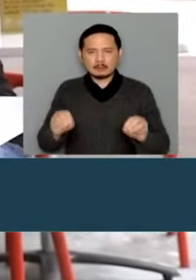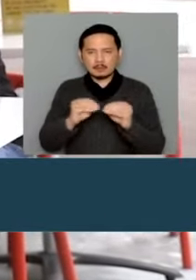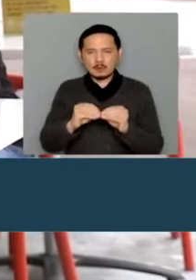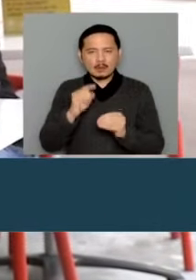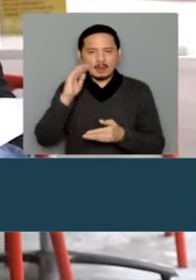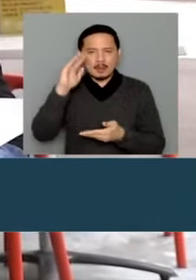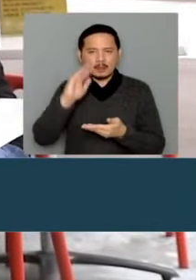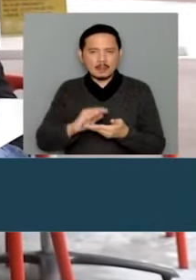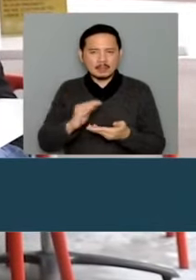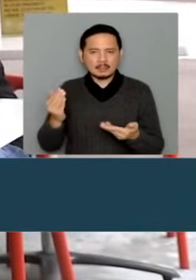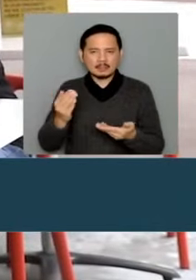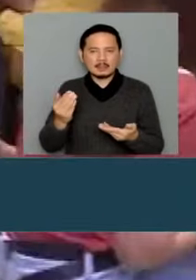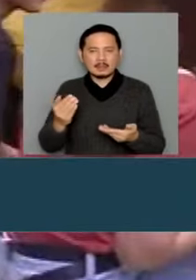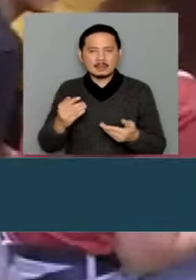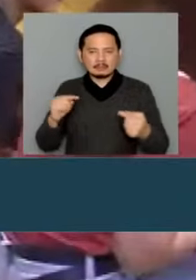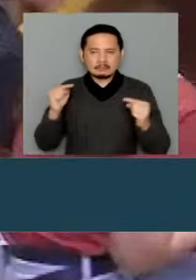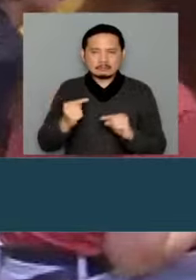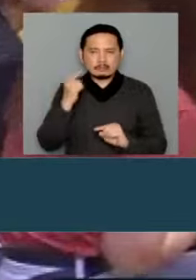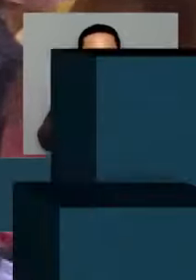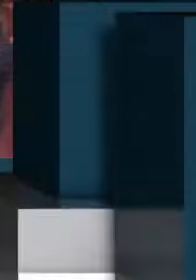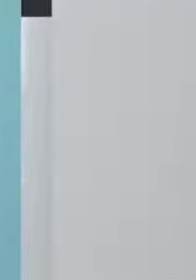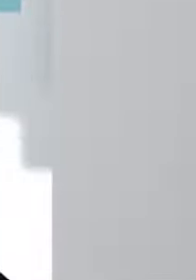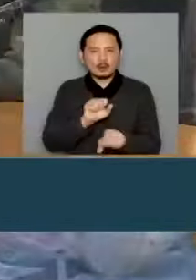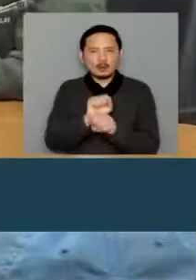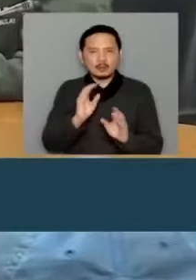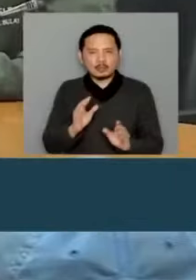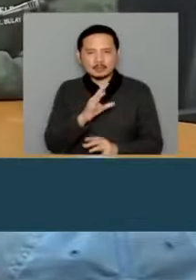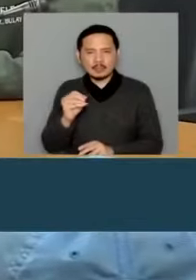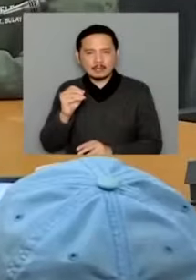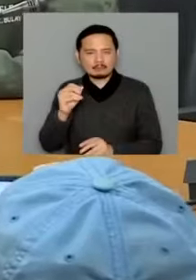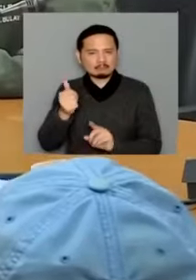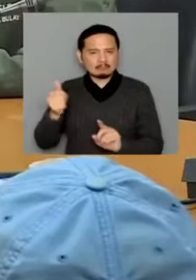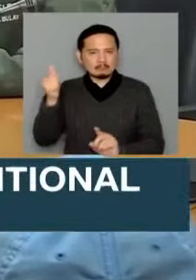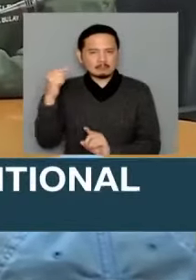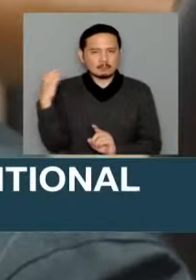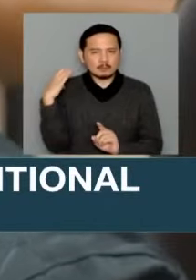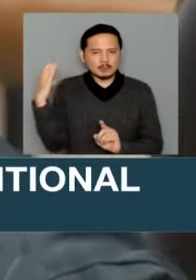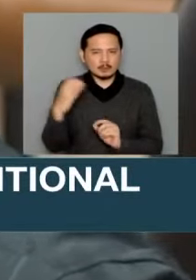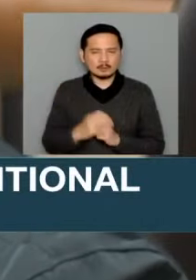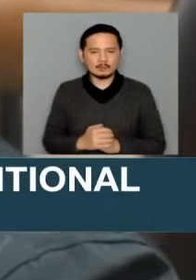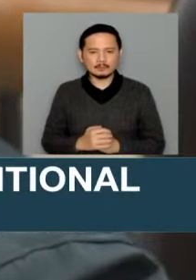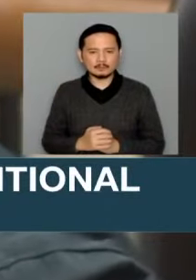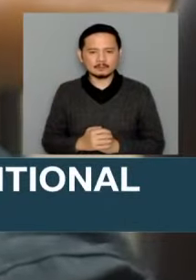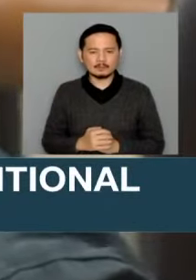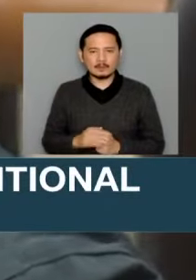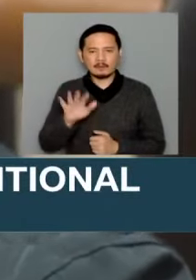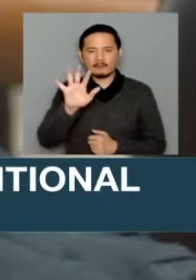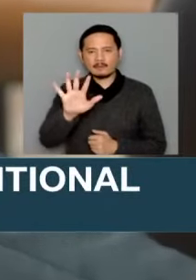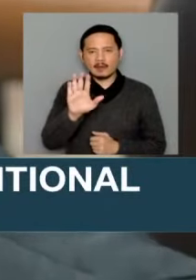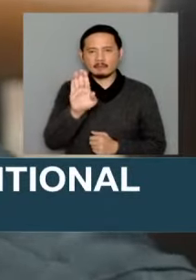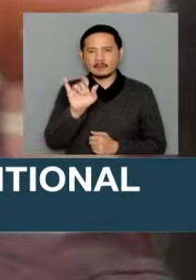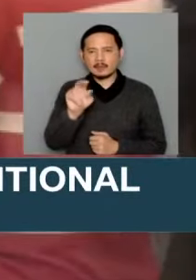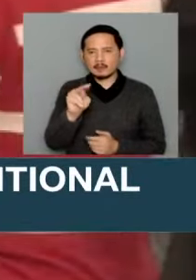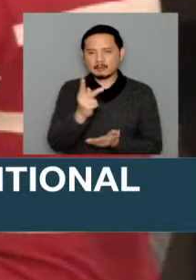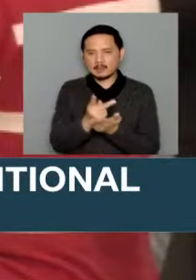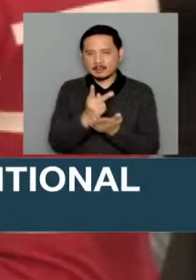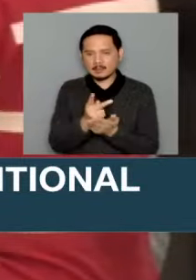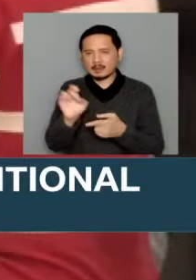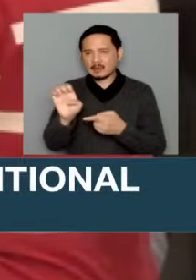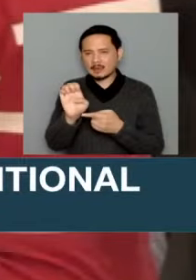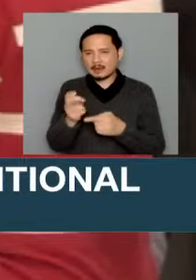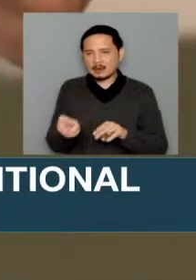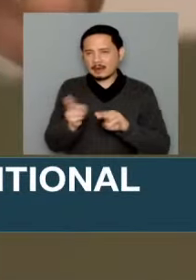for both workers and employers. And 5 billion pesos, that's the additional funding being sought by the Philippine poll